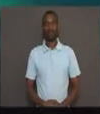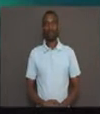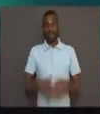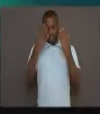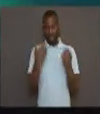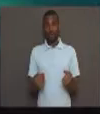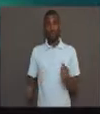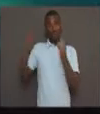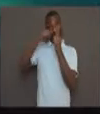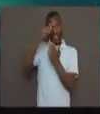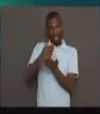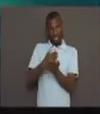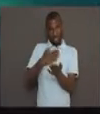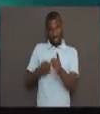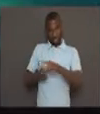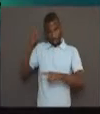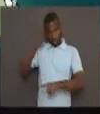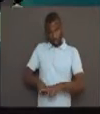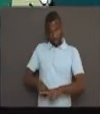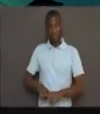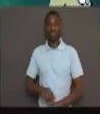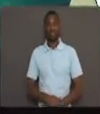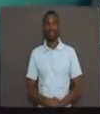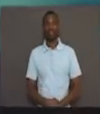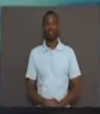Let's get back to our lesson.